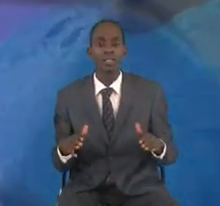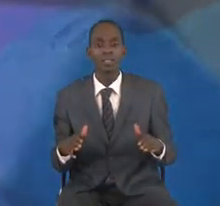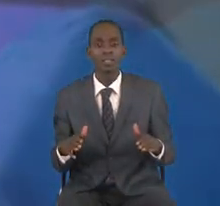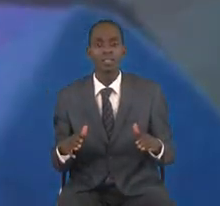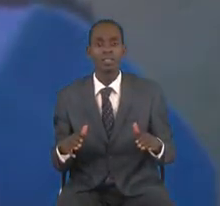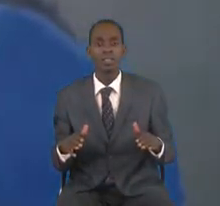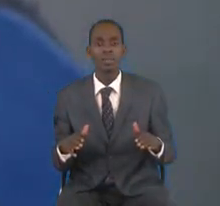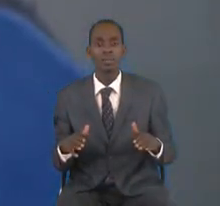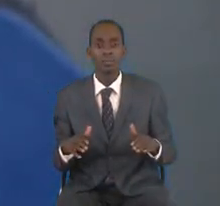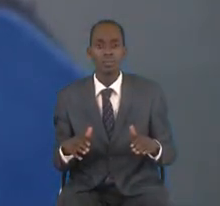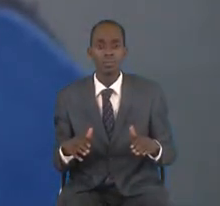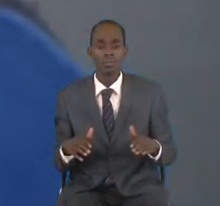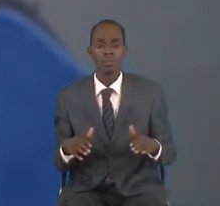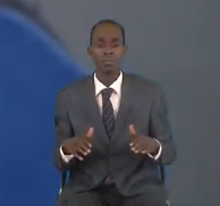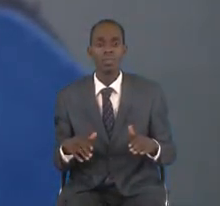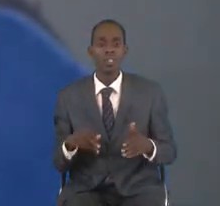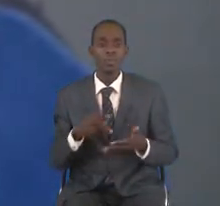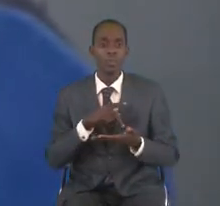purifying